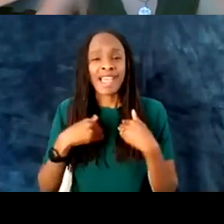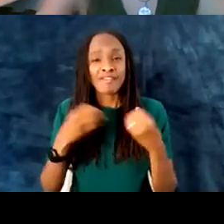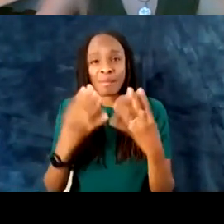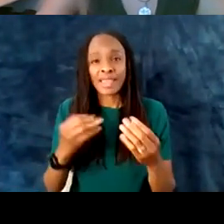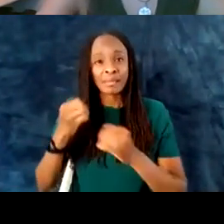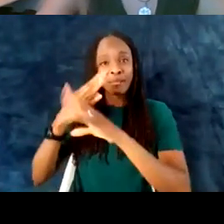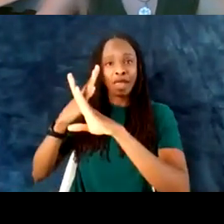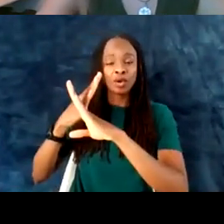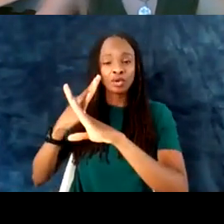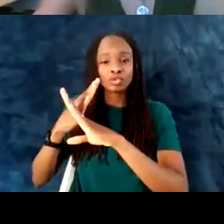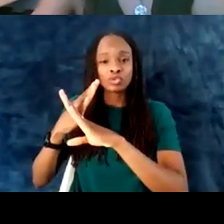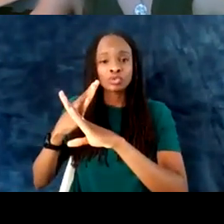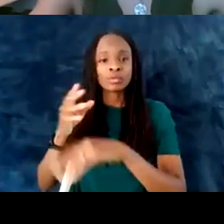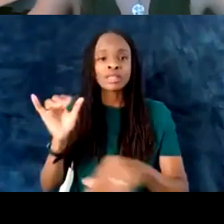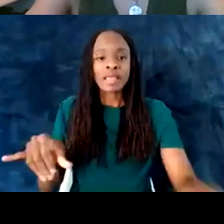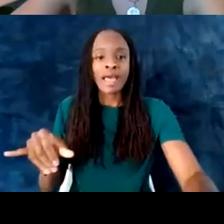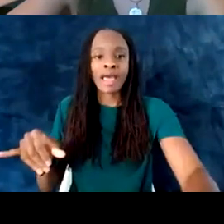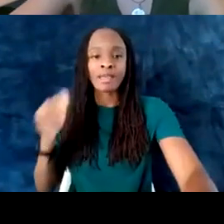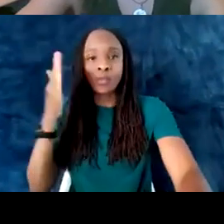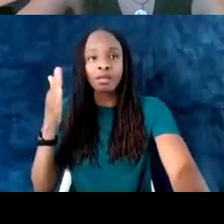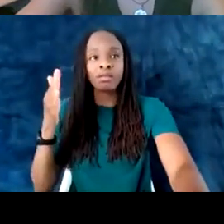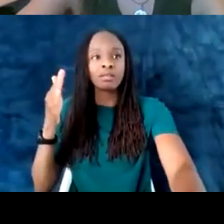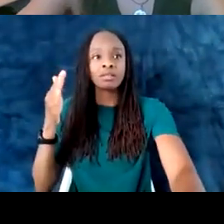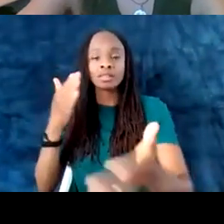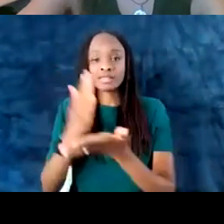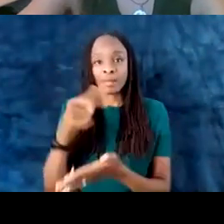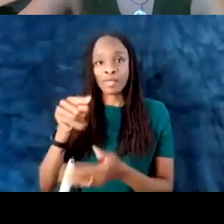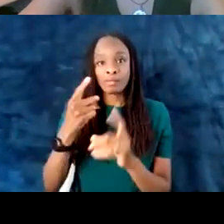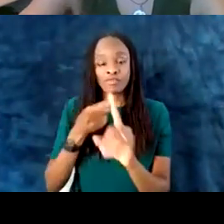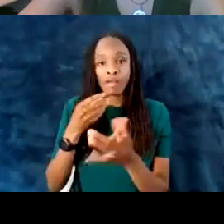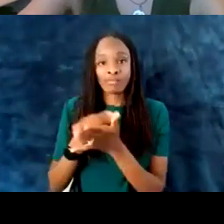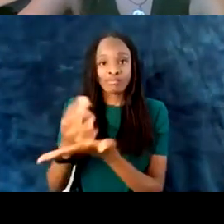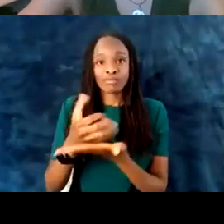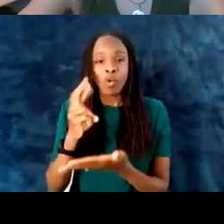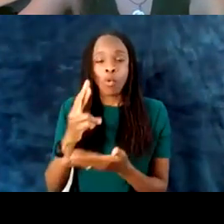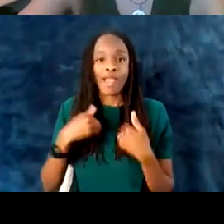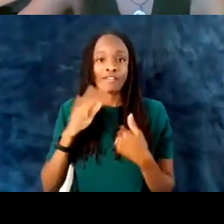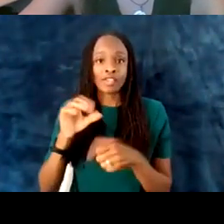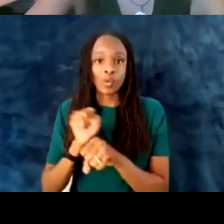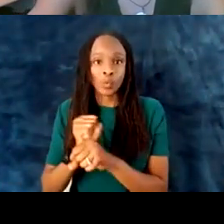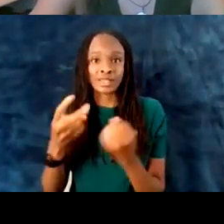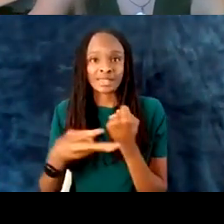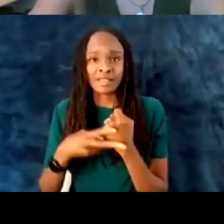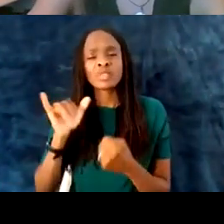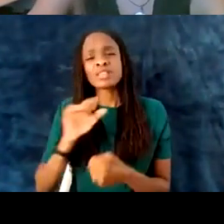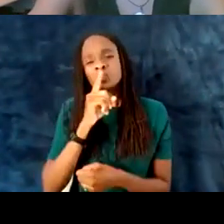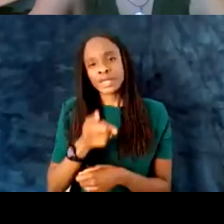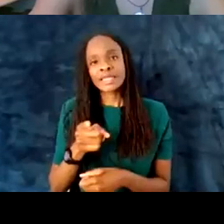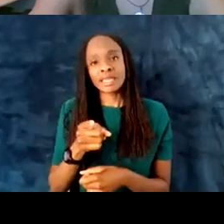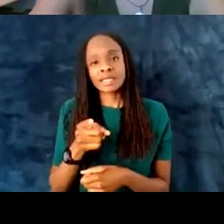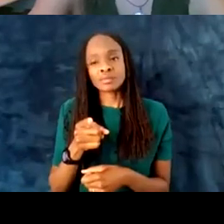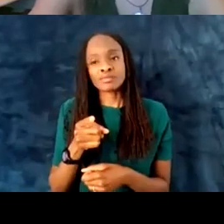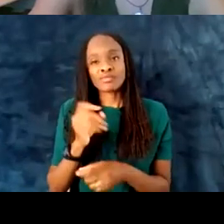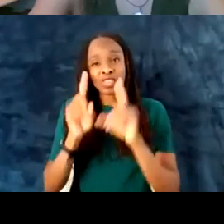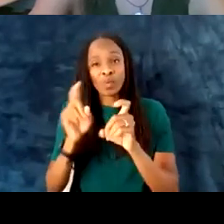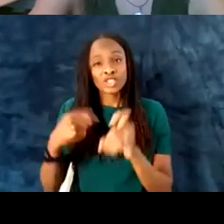to that stop them from actually making a living or getting their work seen. So these are really the